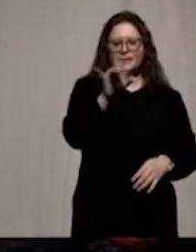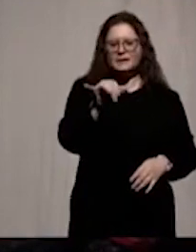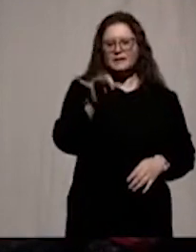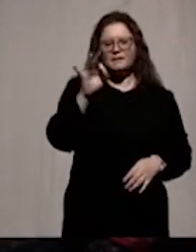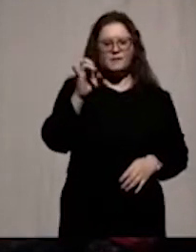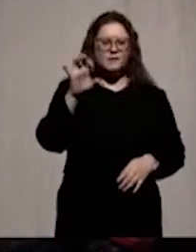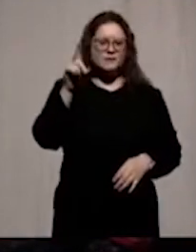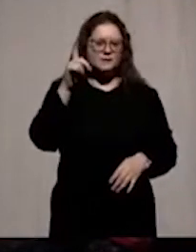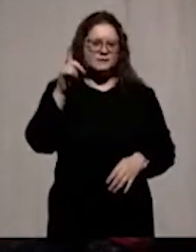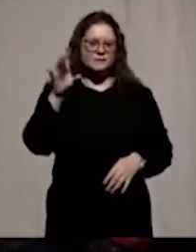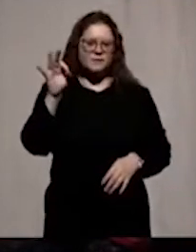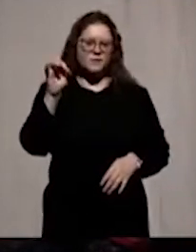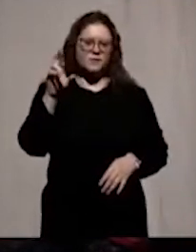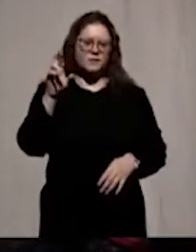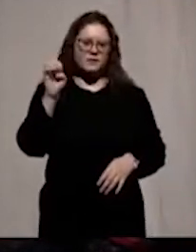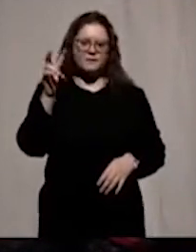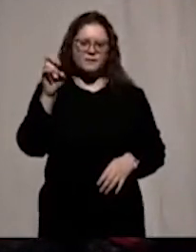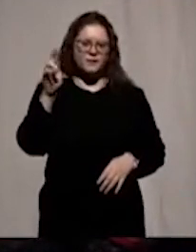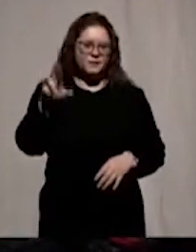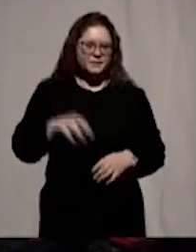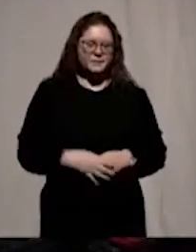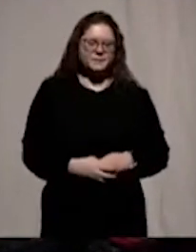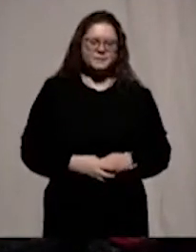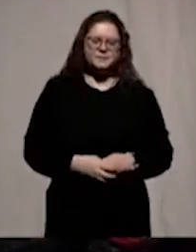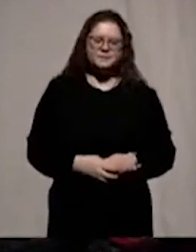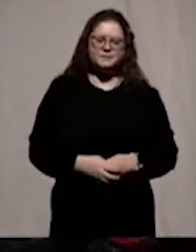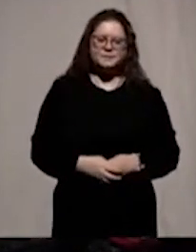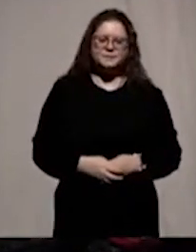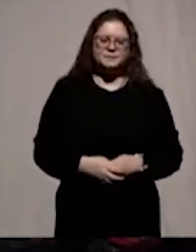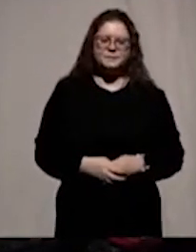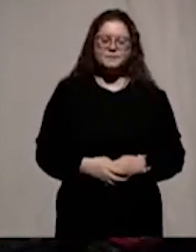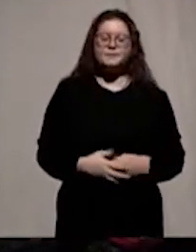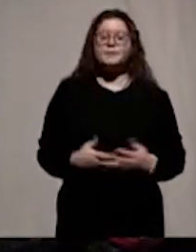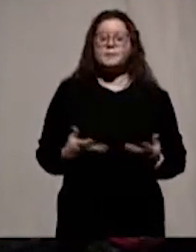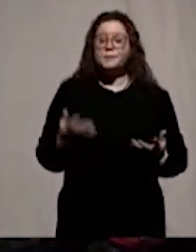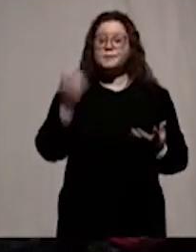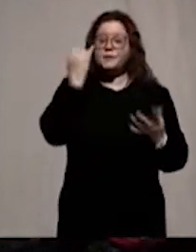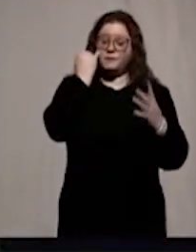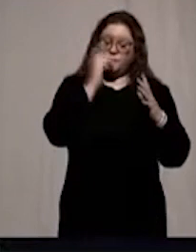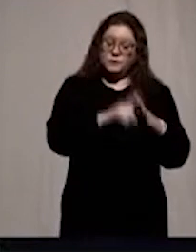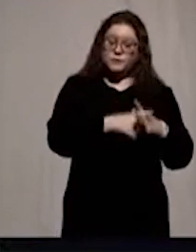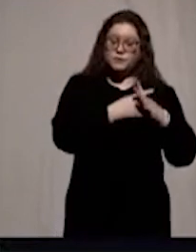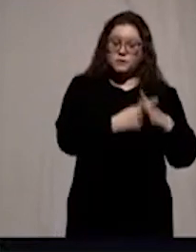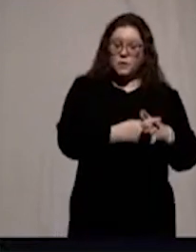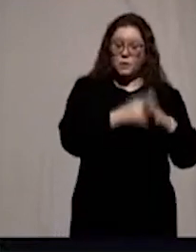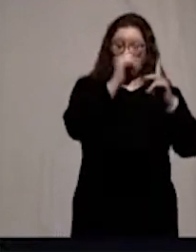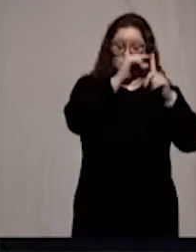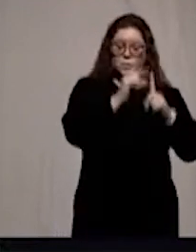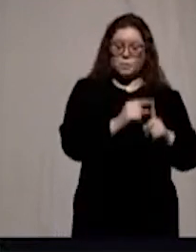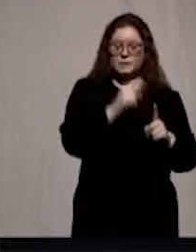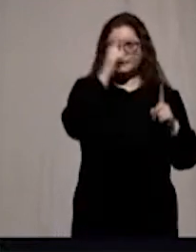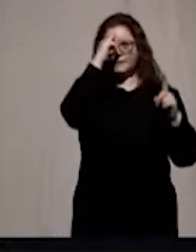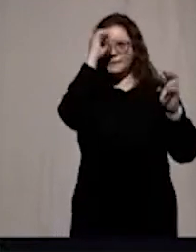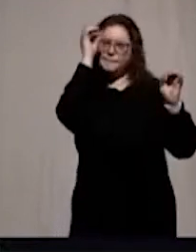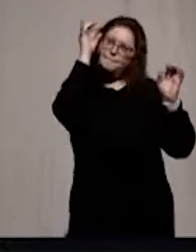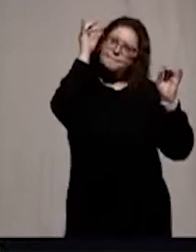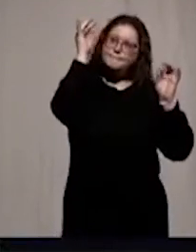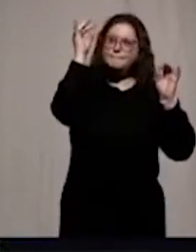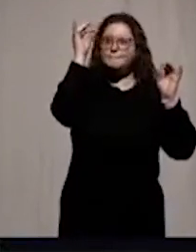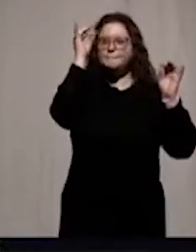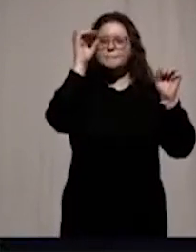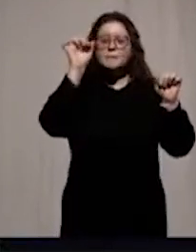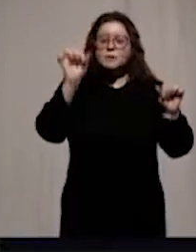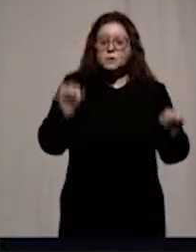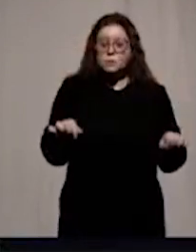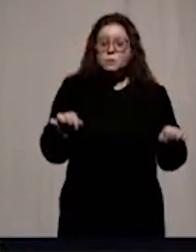So that goes into, so when you have that, when you start thinking about the words, that's where you can get an idea